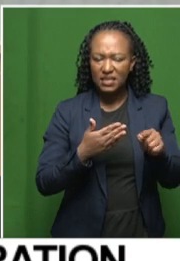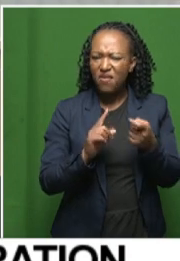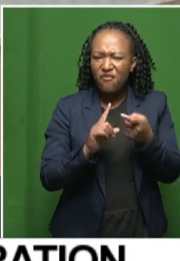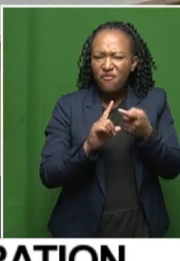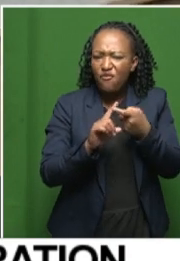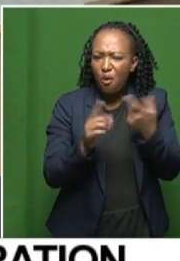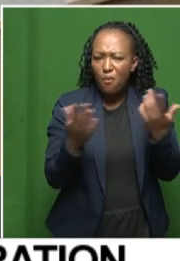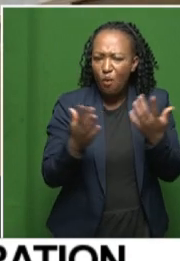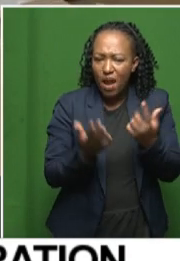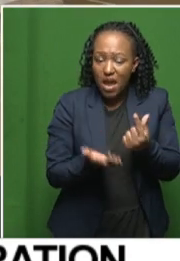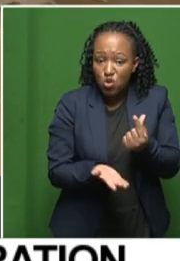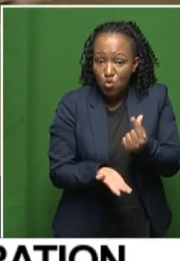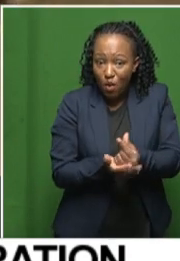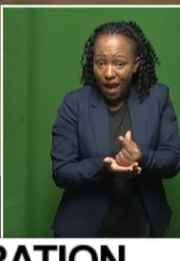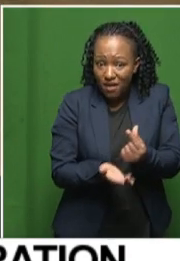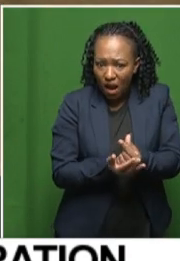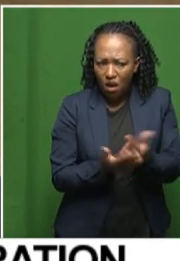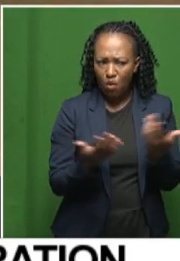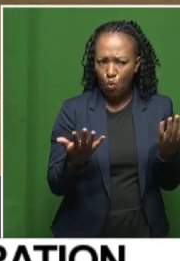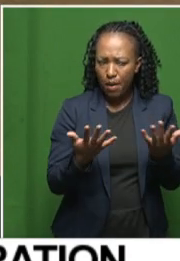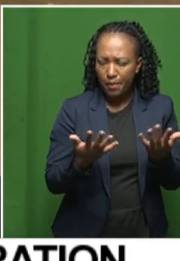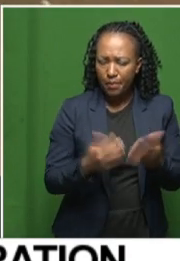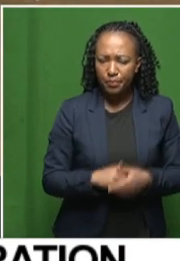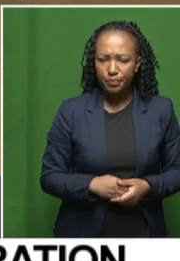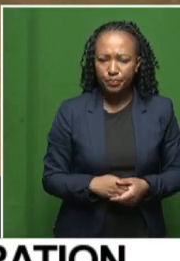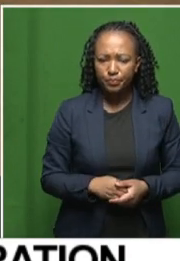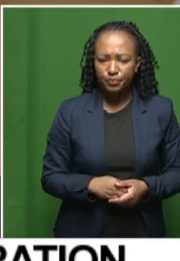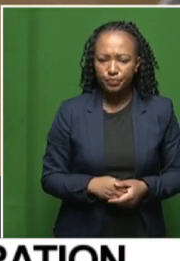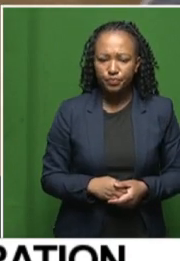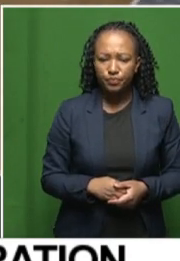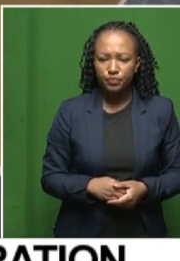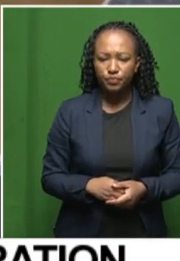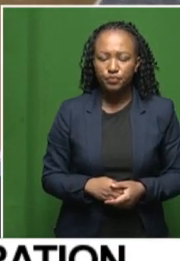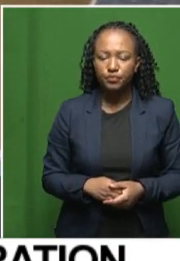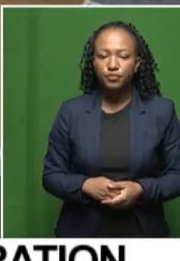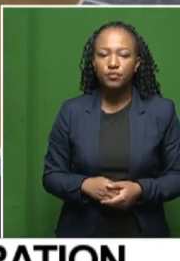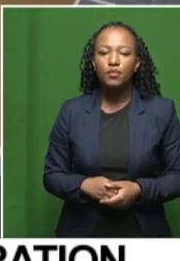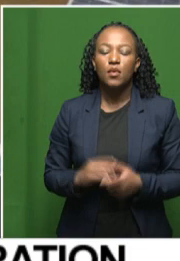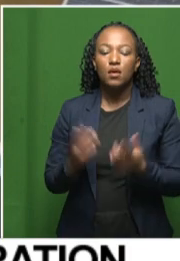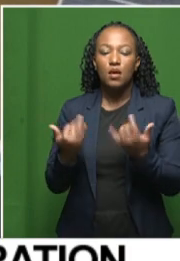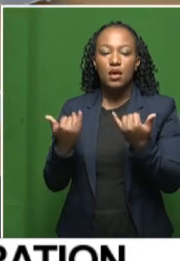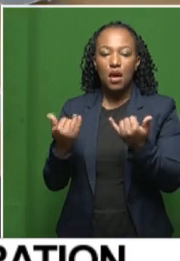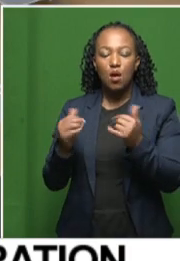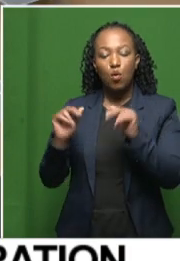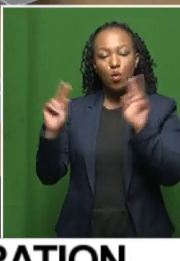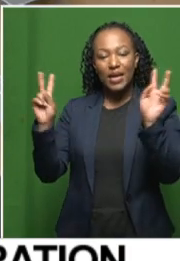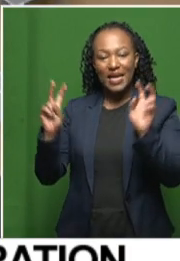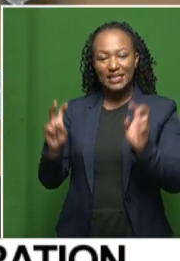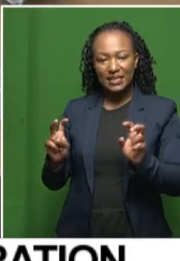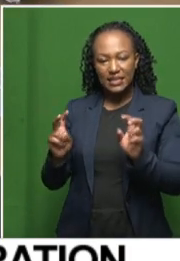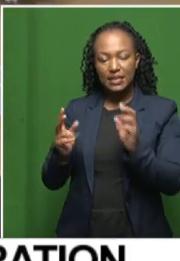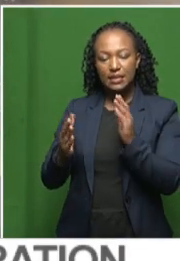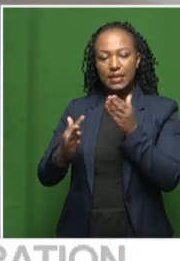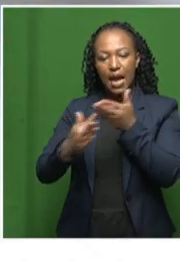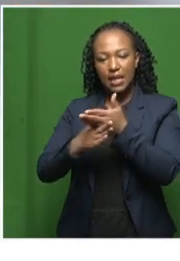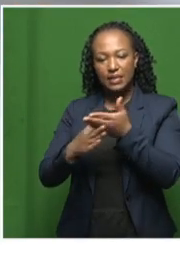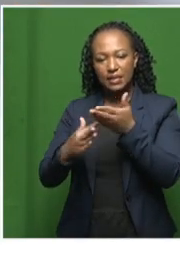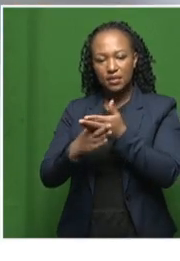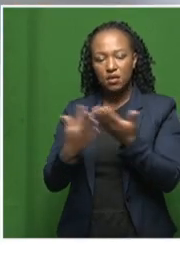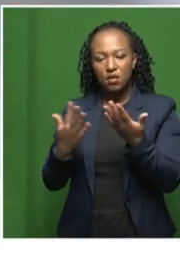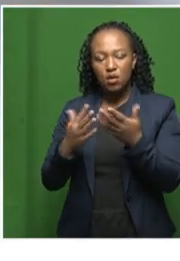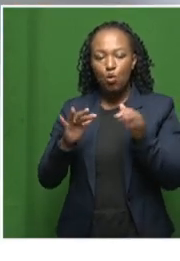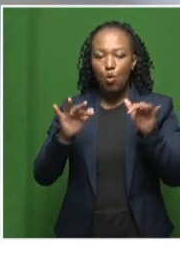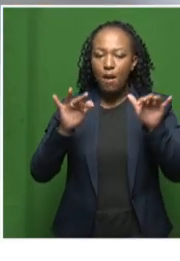from in the Ugandan context? Right now, energy access is primarily funded through